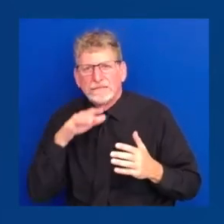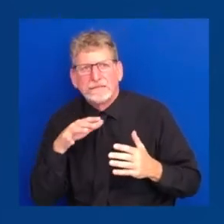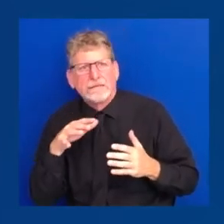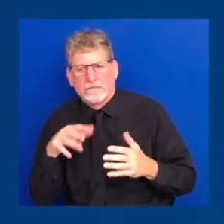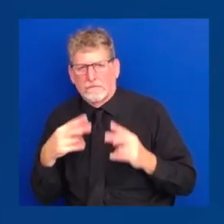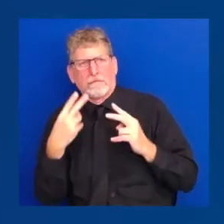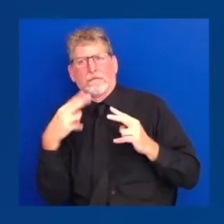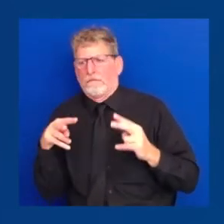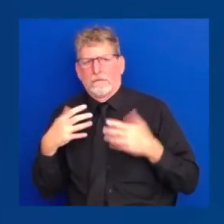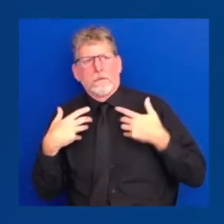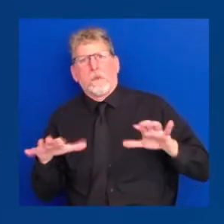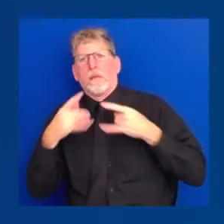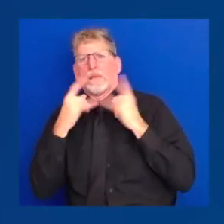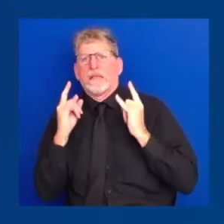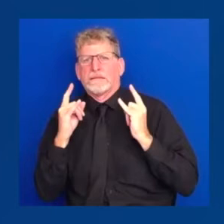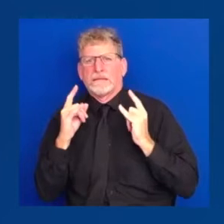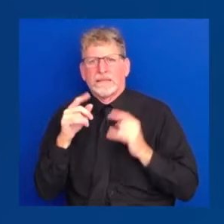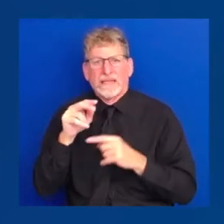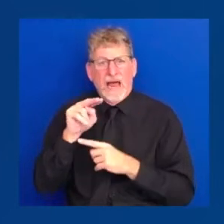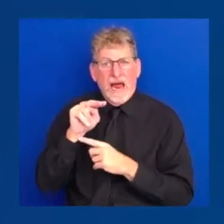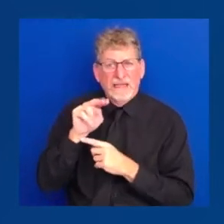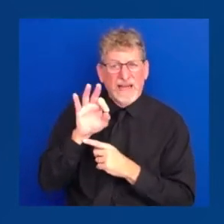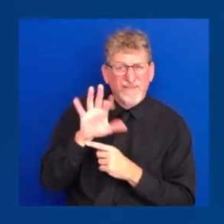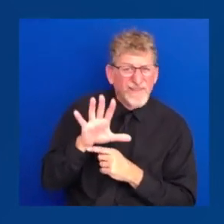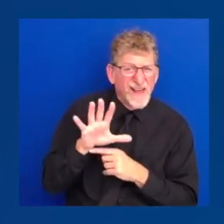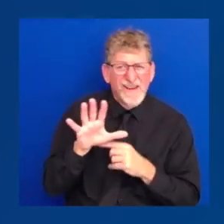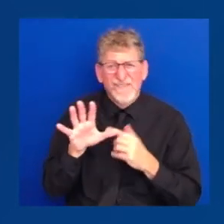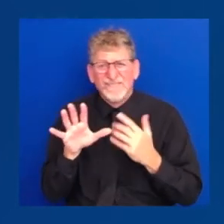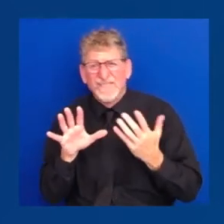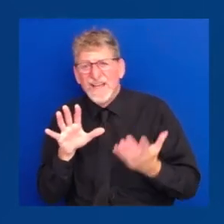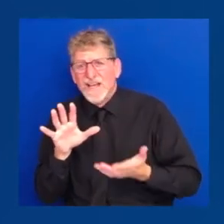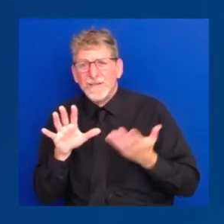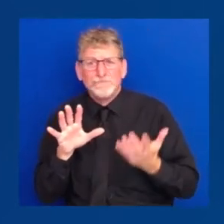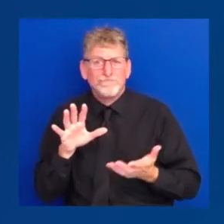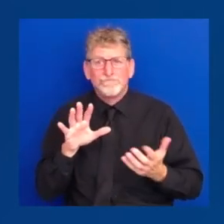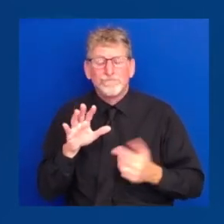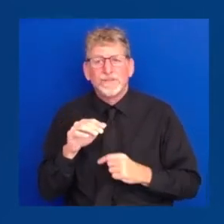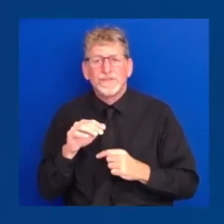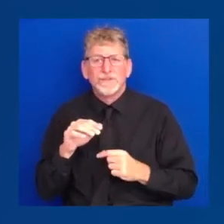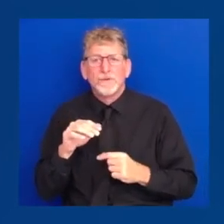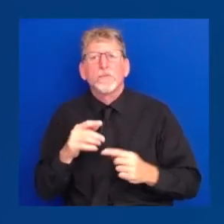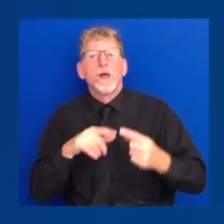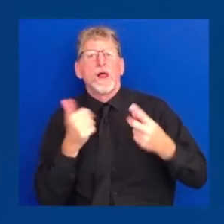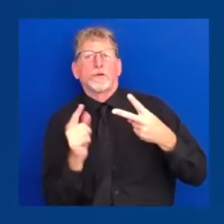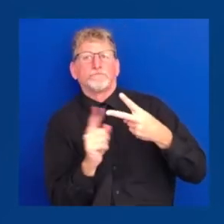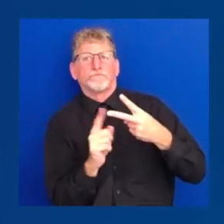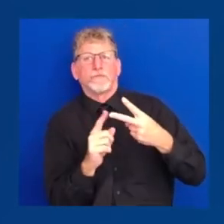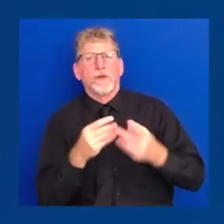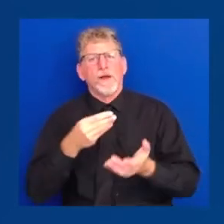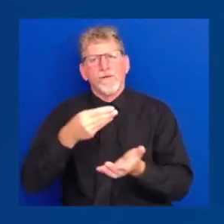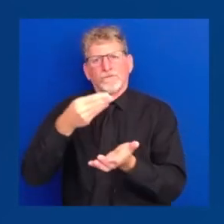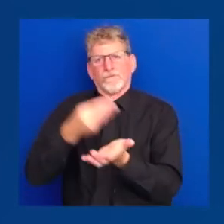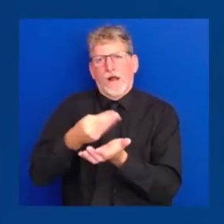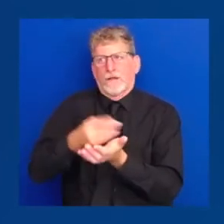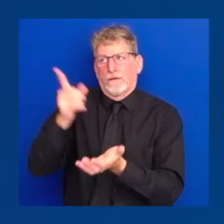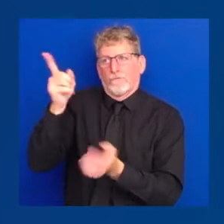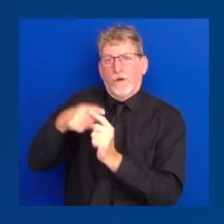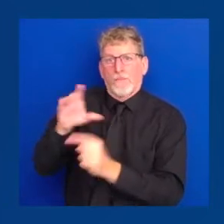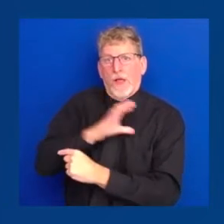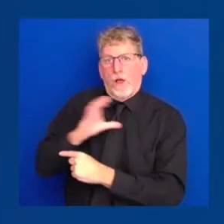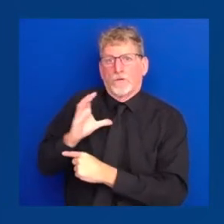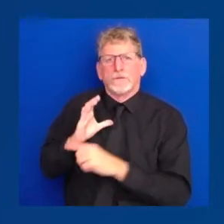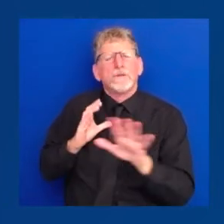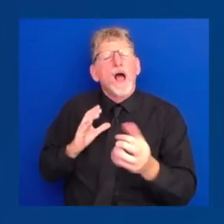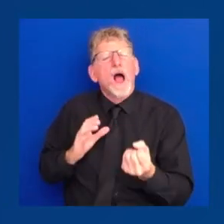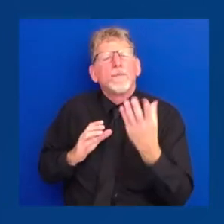enough? And my second question is, how much funding does this plan require in total? Okay, Dr. Walensky on masking.